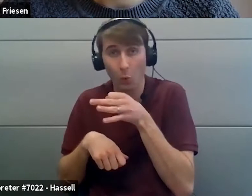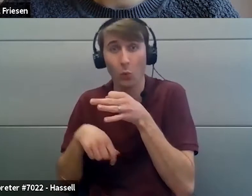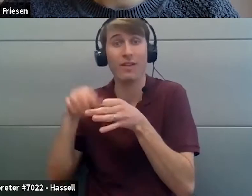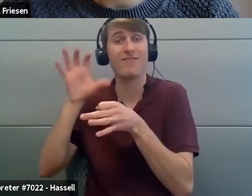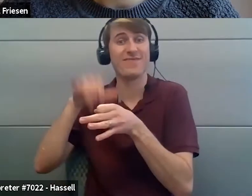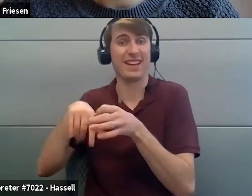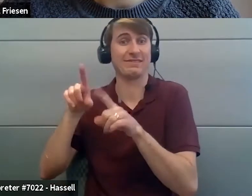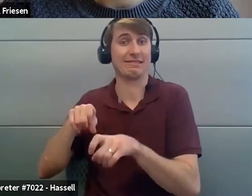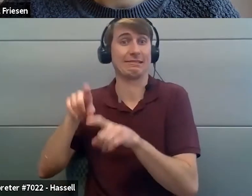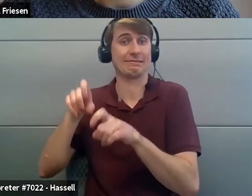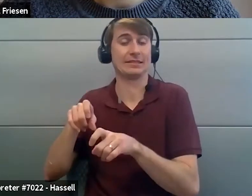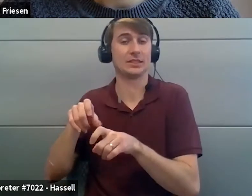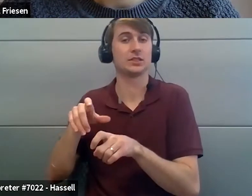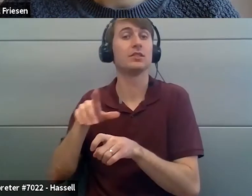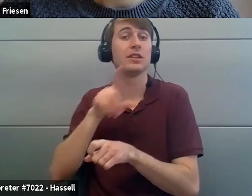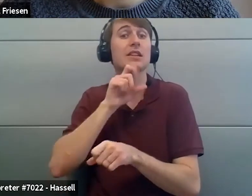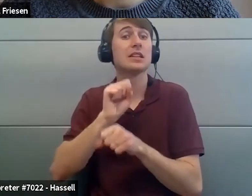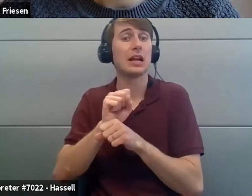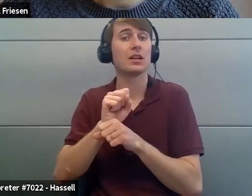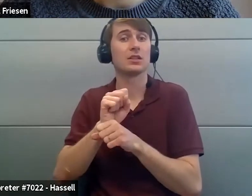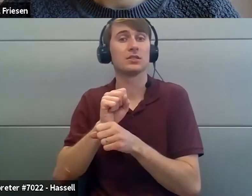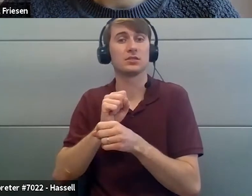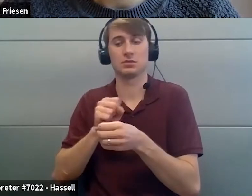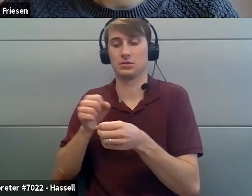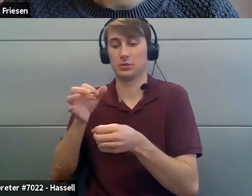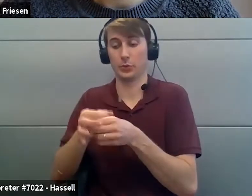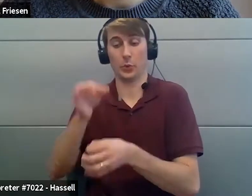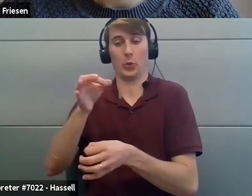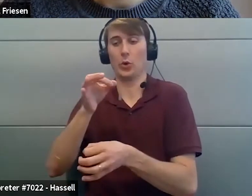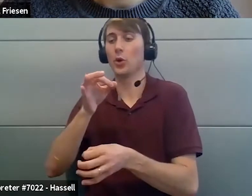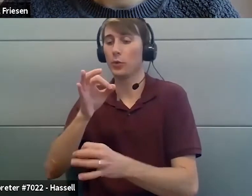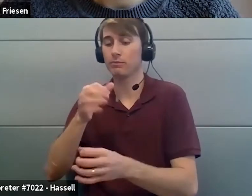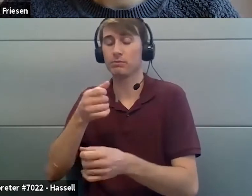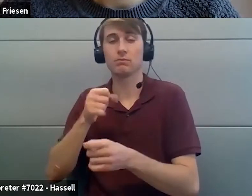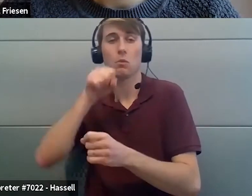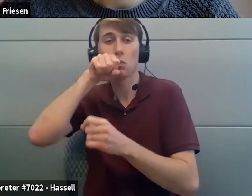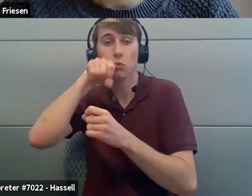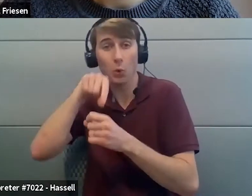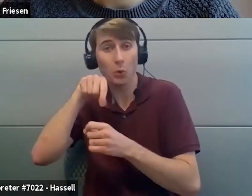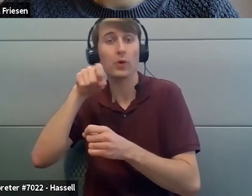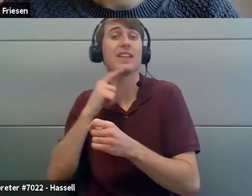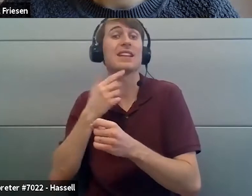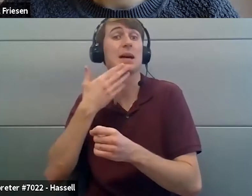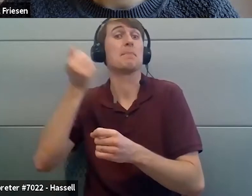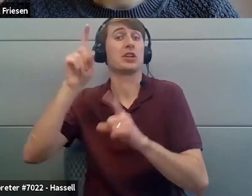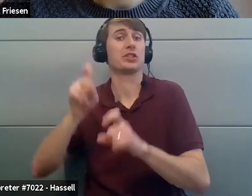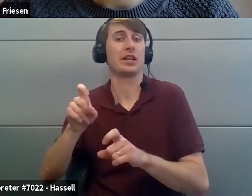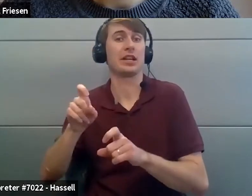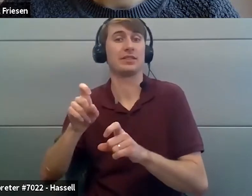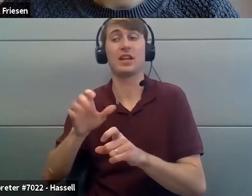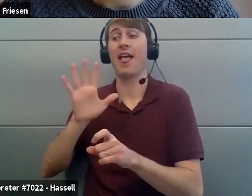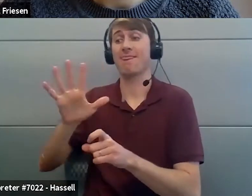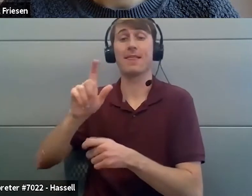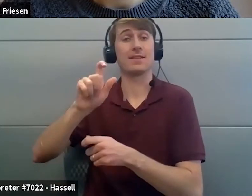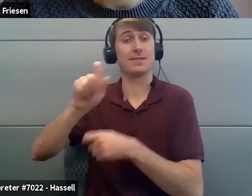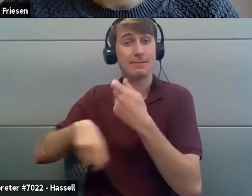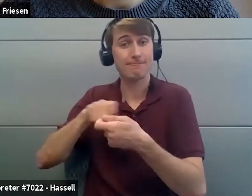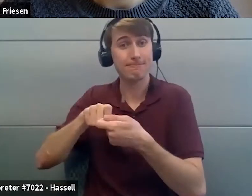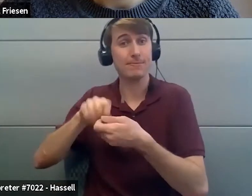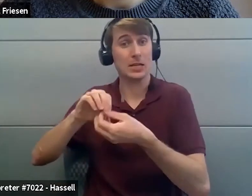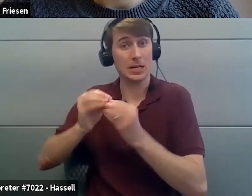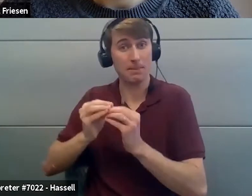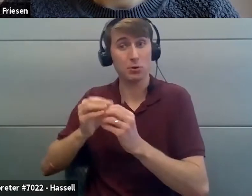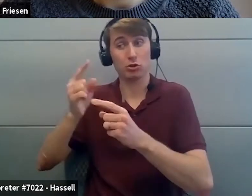today, it's actually a much better test. And we think that it is similar in accuracy, if not the